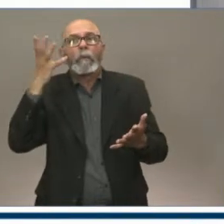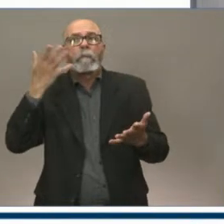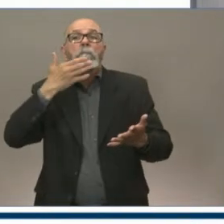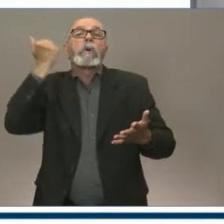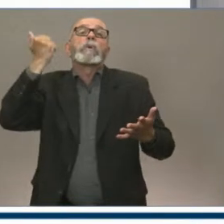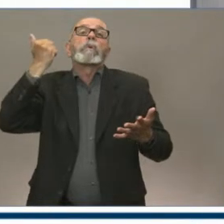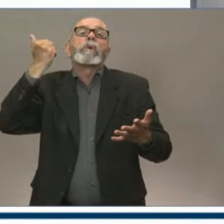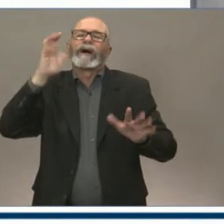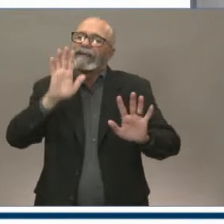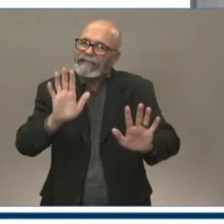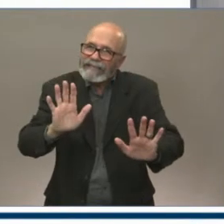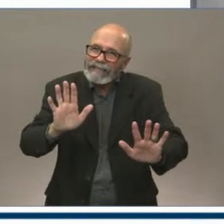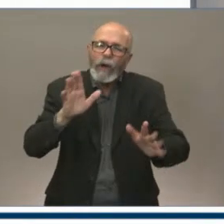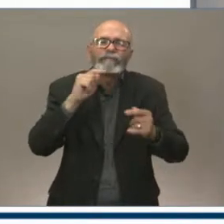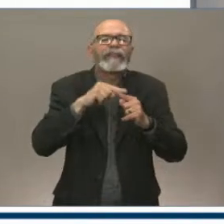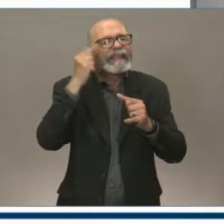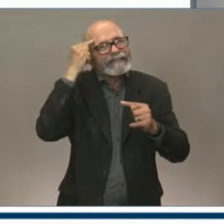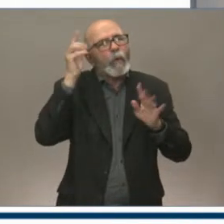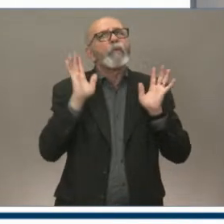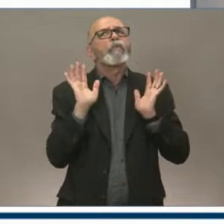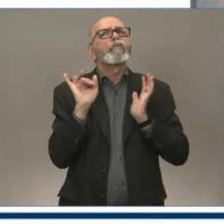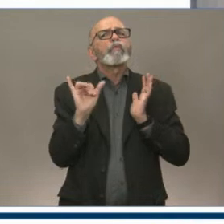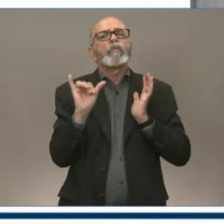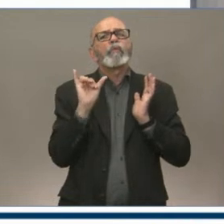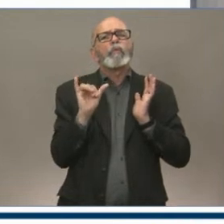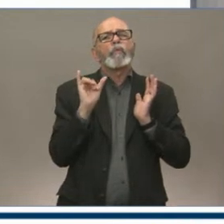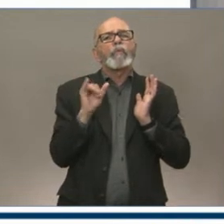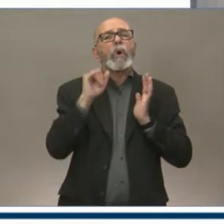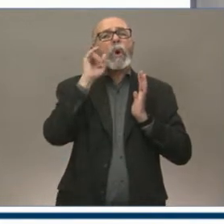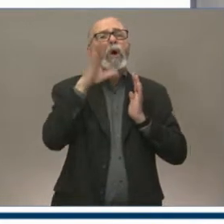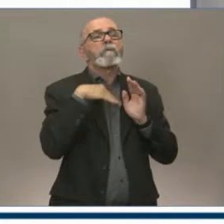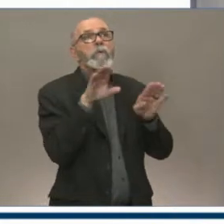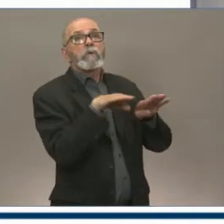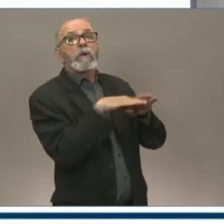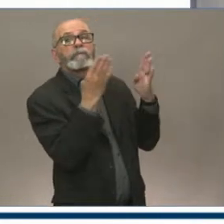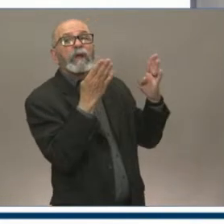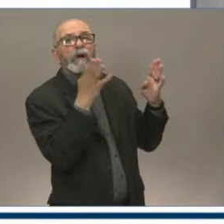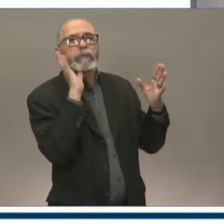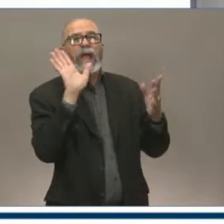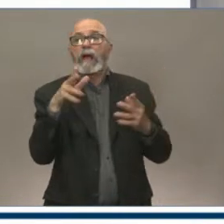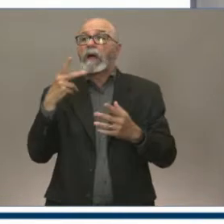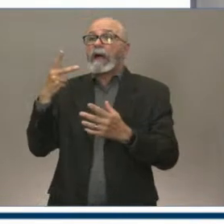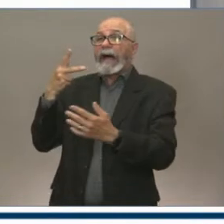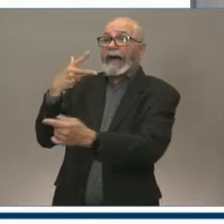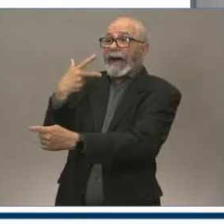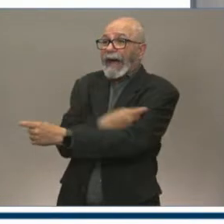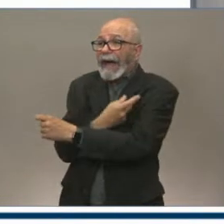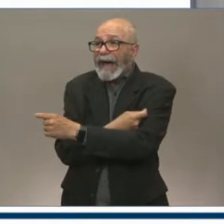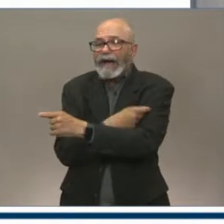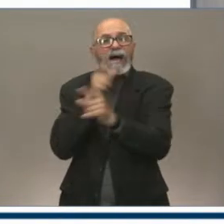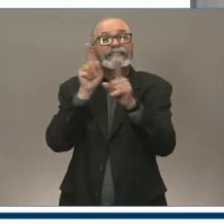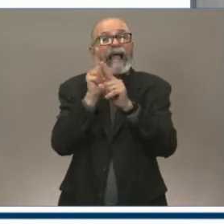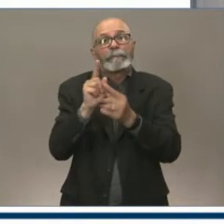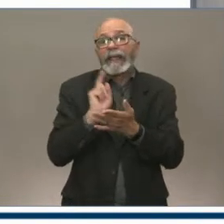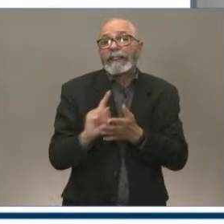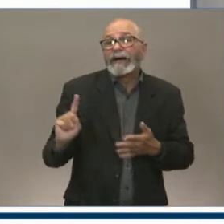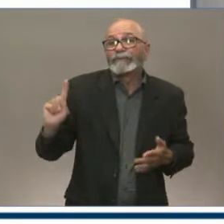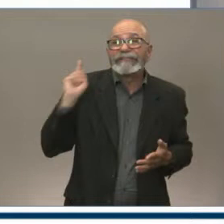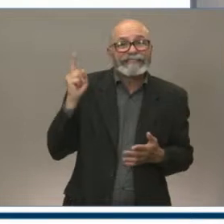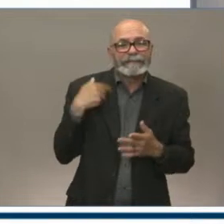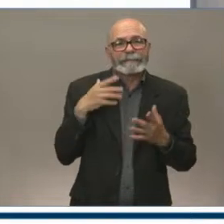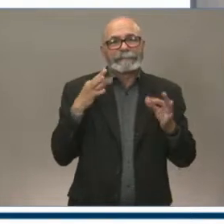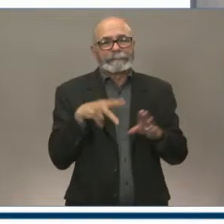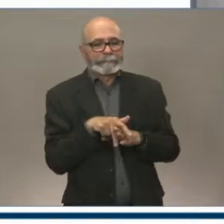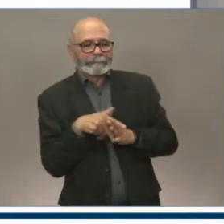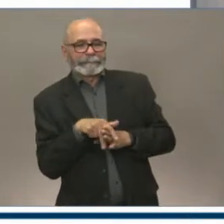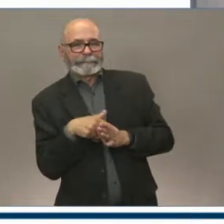about others that would be impacted if we were to open up the border. It wasn't easy for us a week ago to make that decision that people couldn't enter